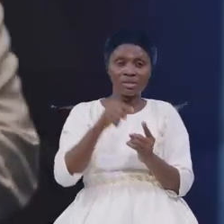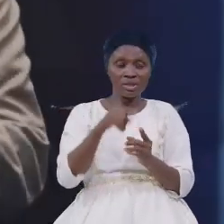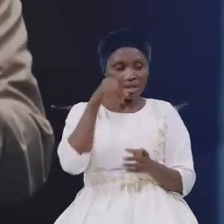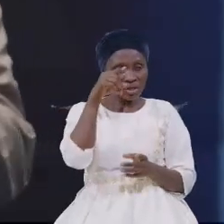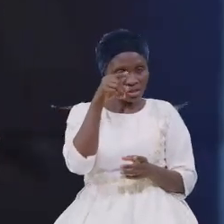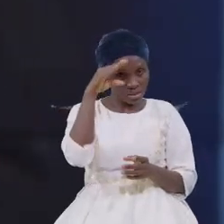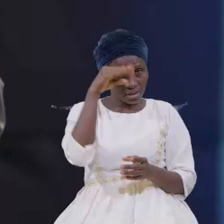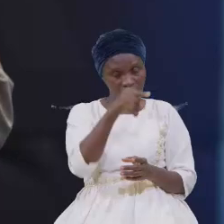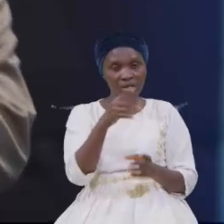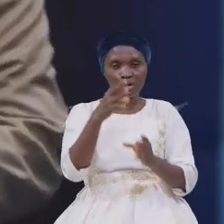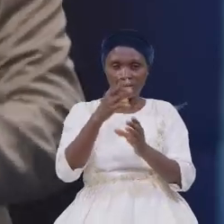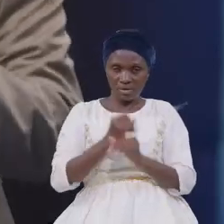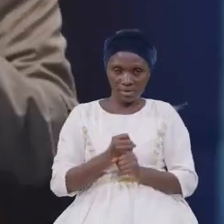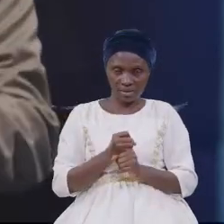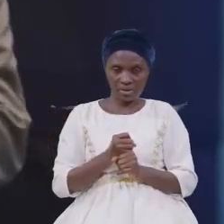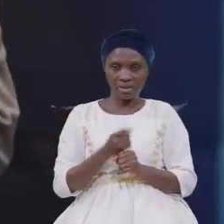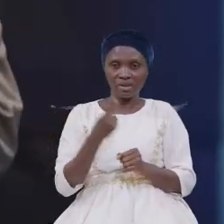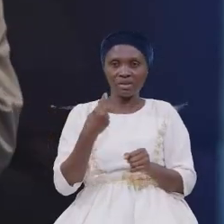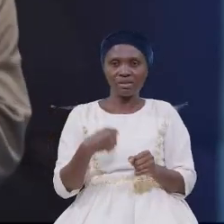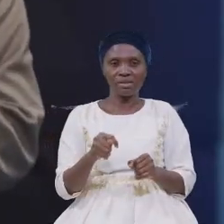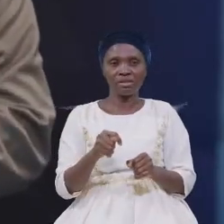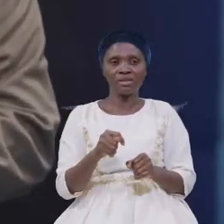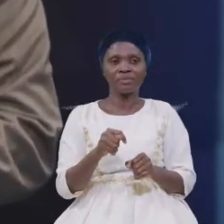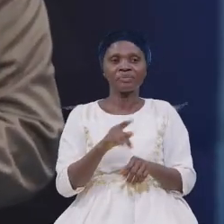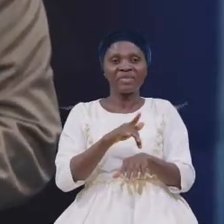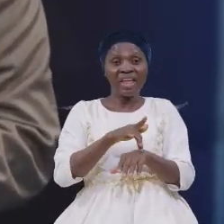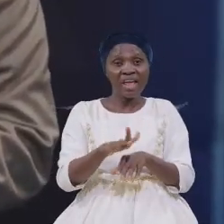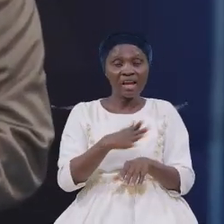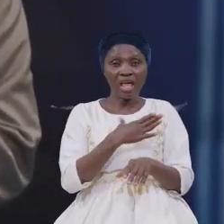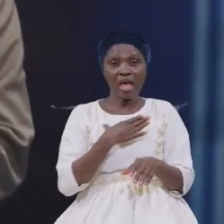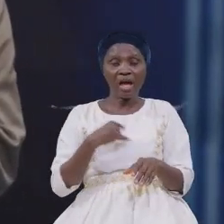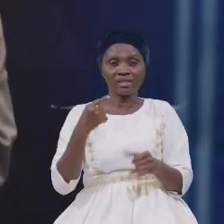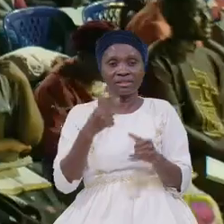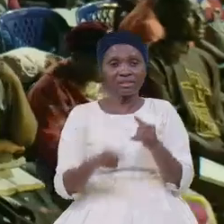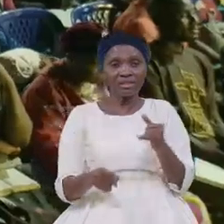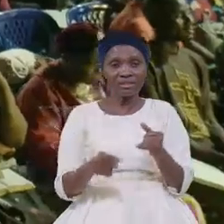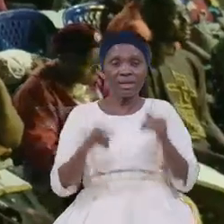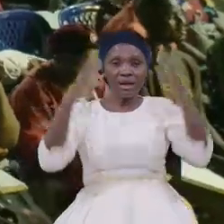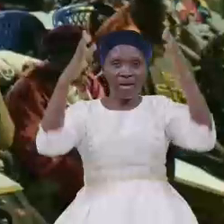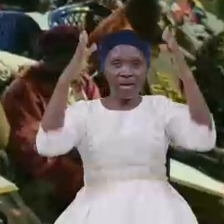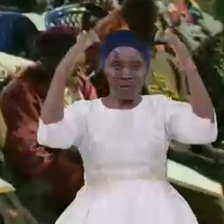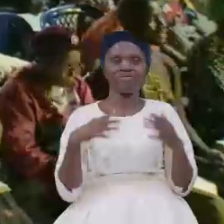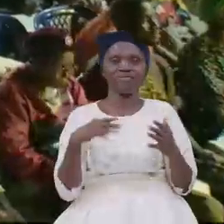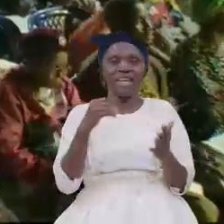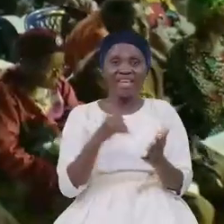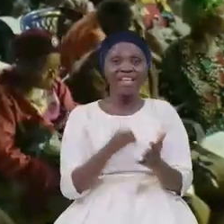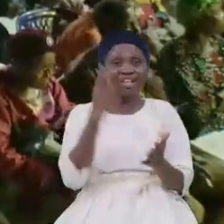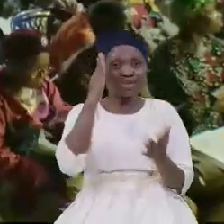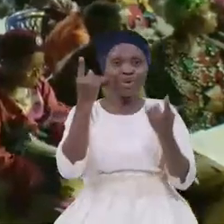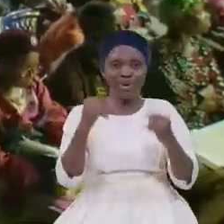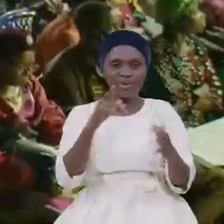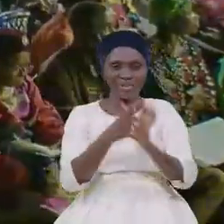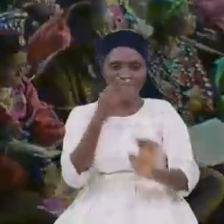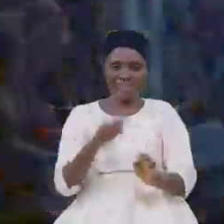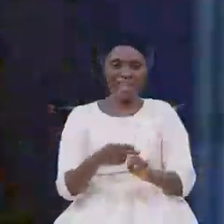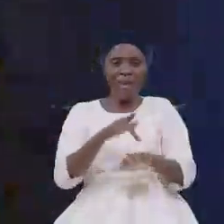until he receive the early and the latter rain. It will come. Early rain, it will come.